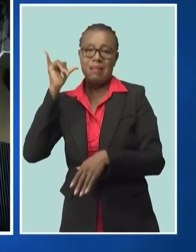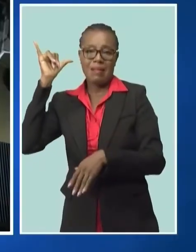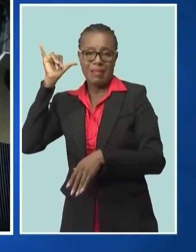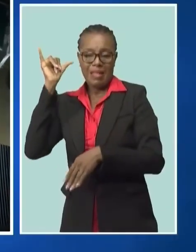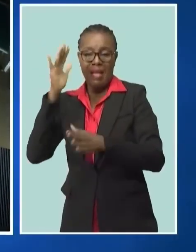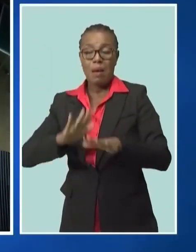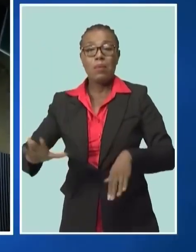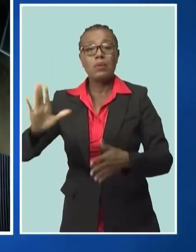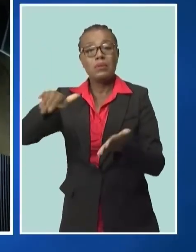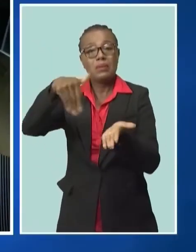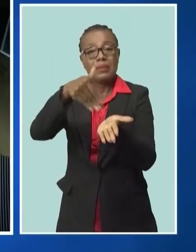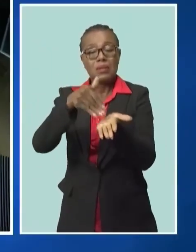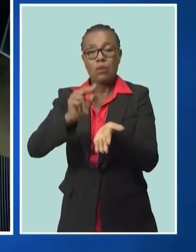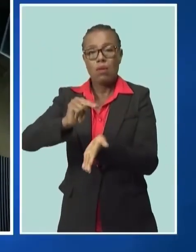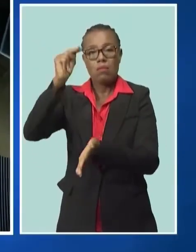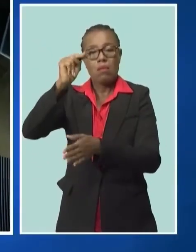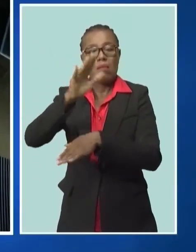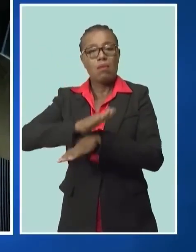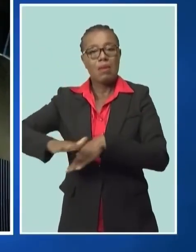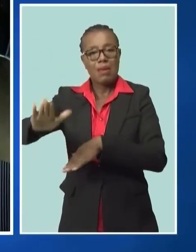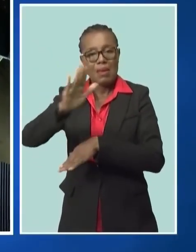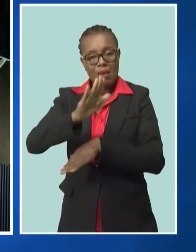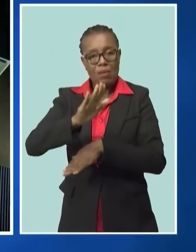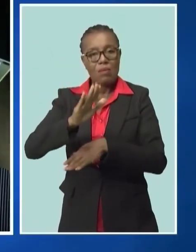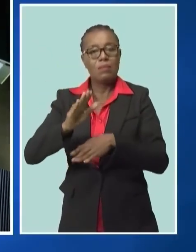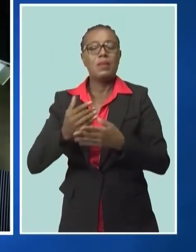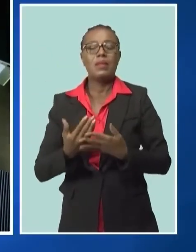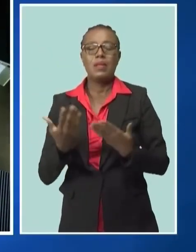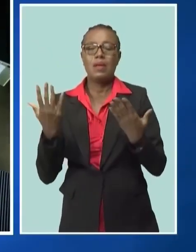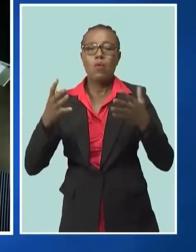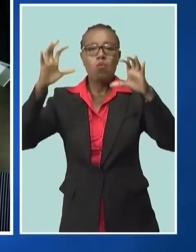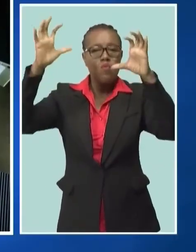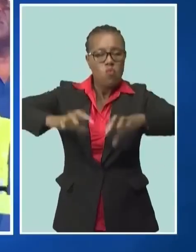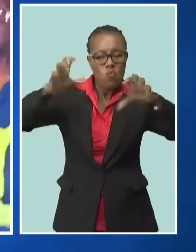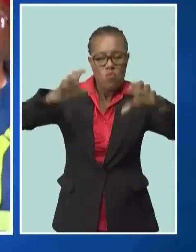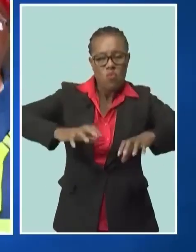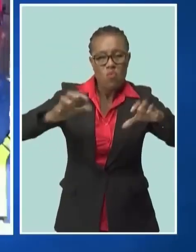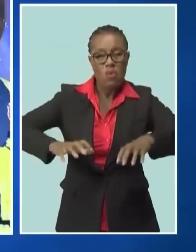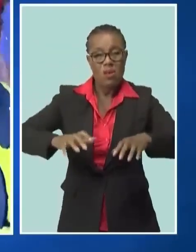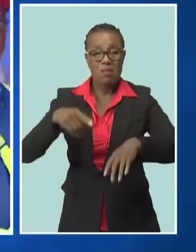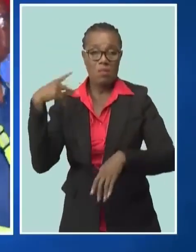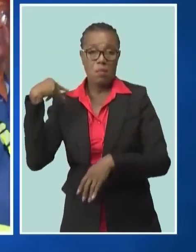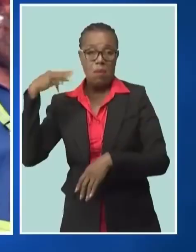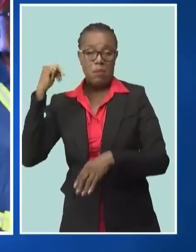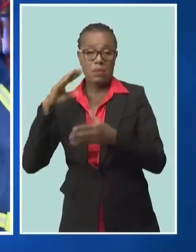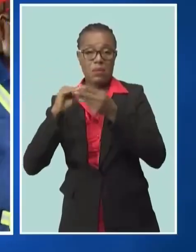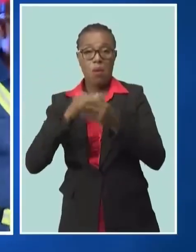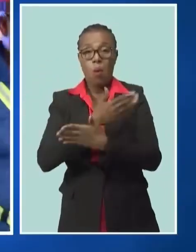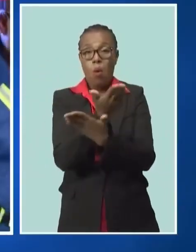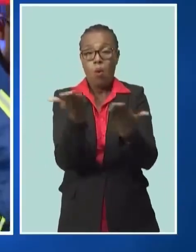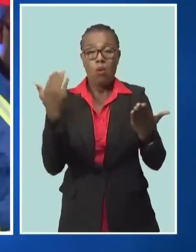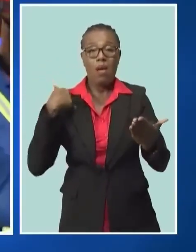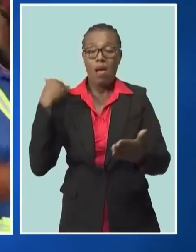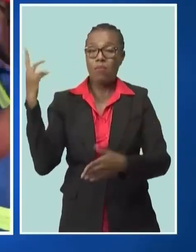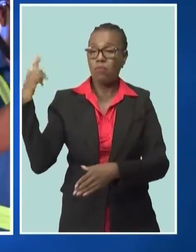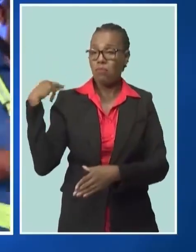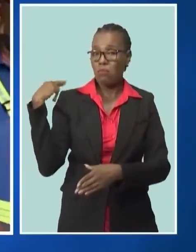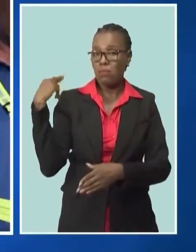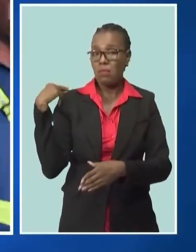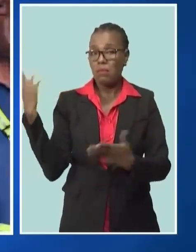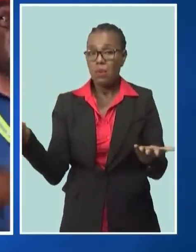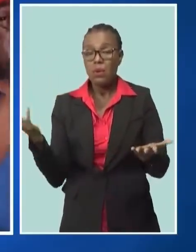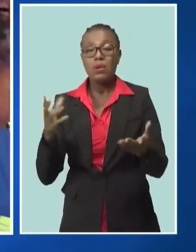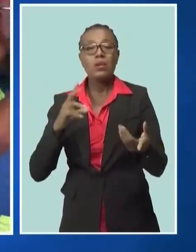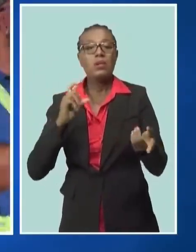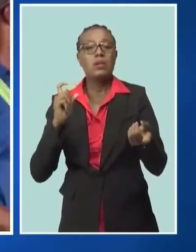across central and northern parts of the island. The Prime Minister says every Barbadian has a role to play in reducing the impacts of climate